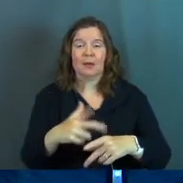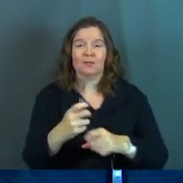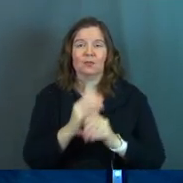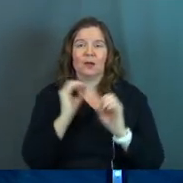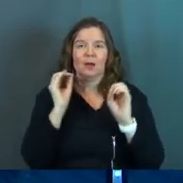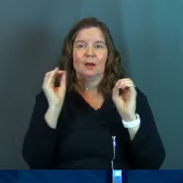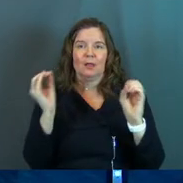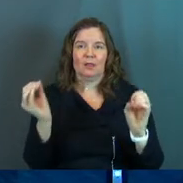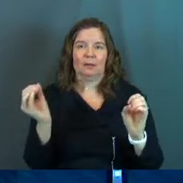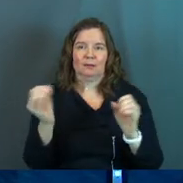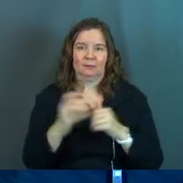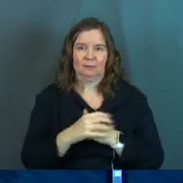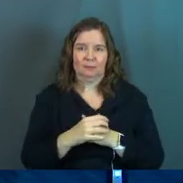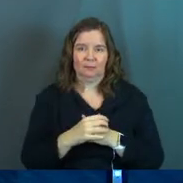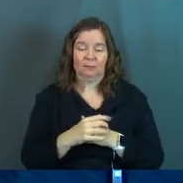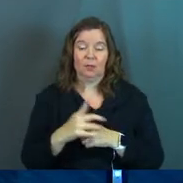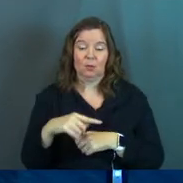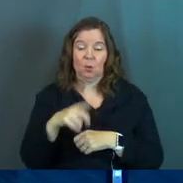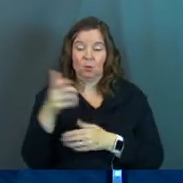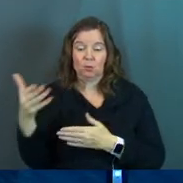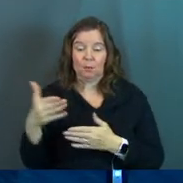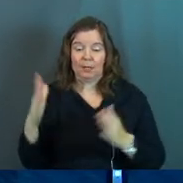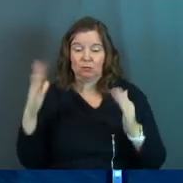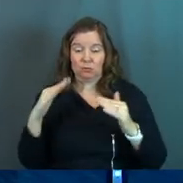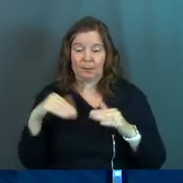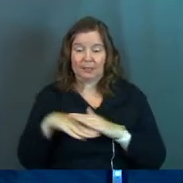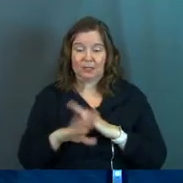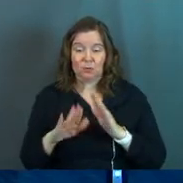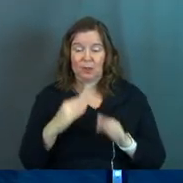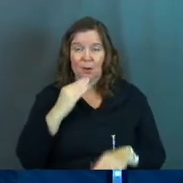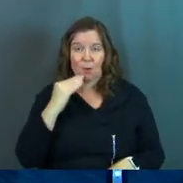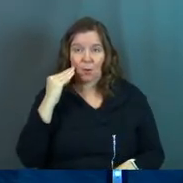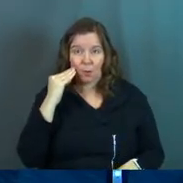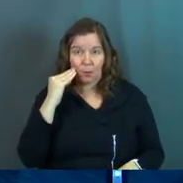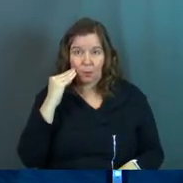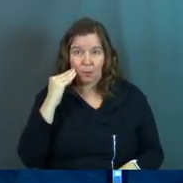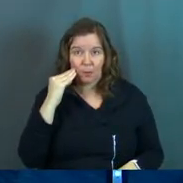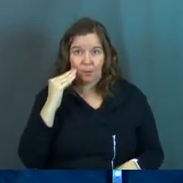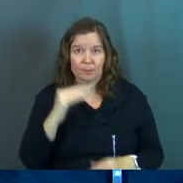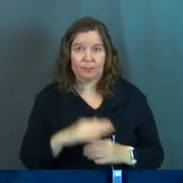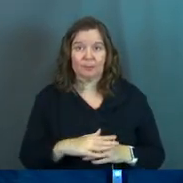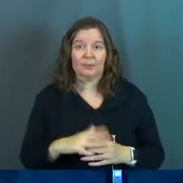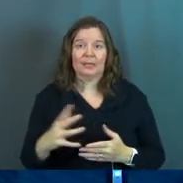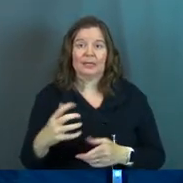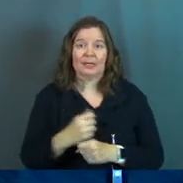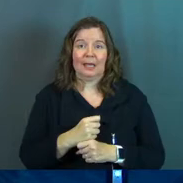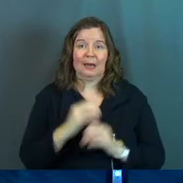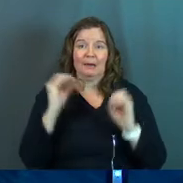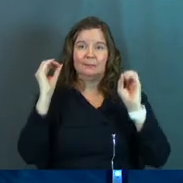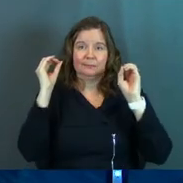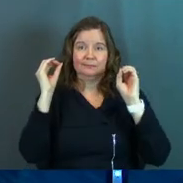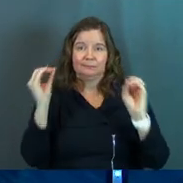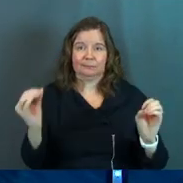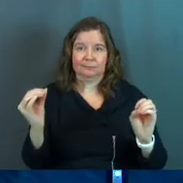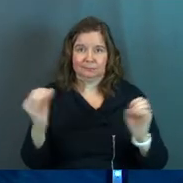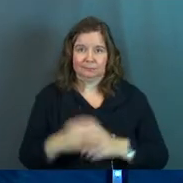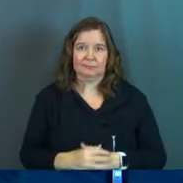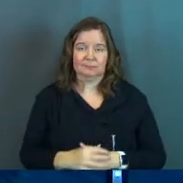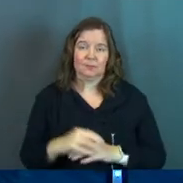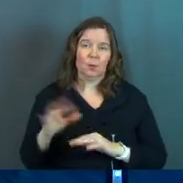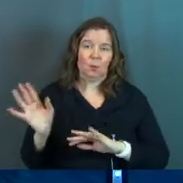got nothing. Those who bring trouble into their home inherit wind.